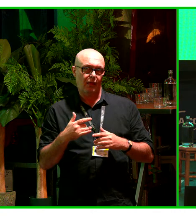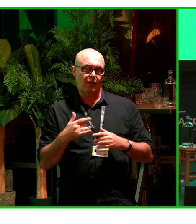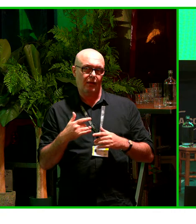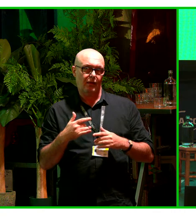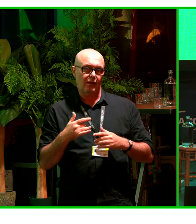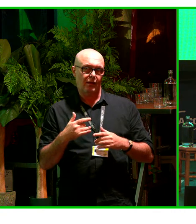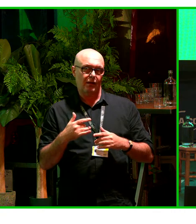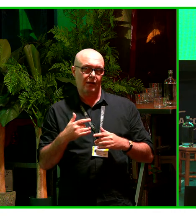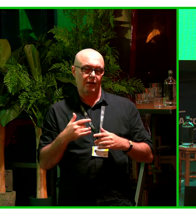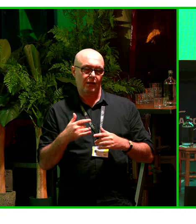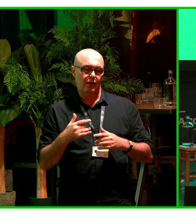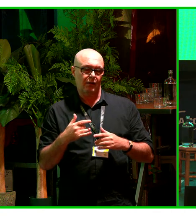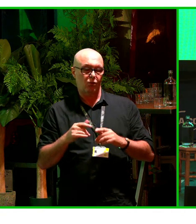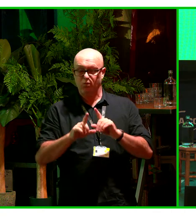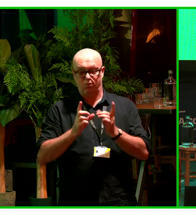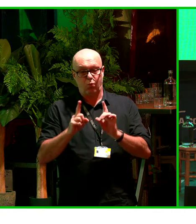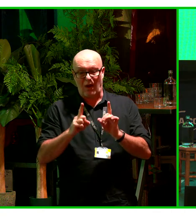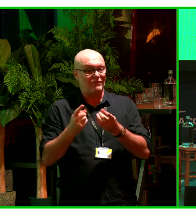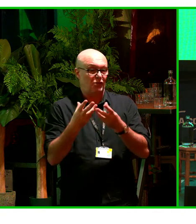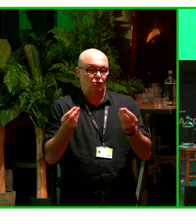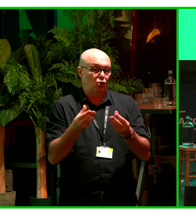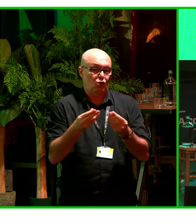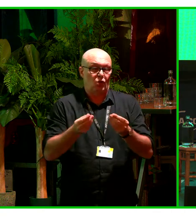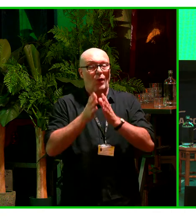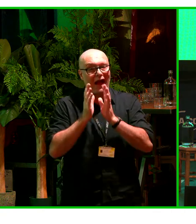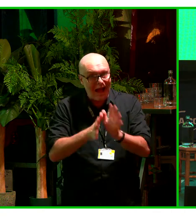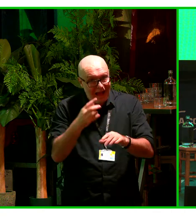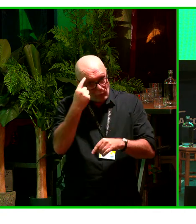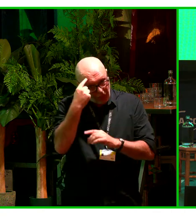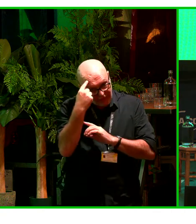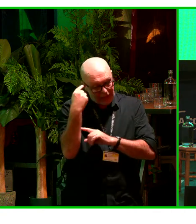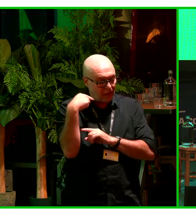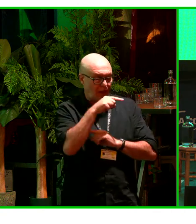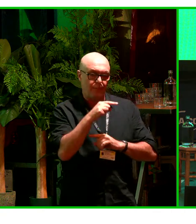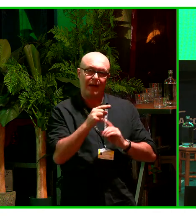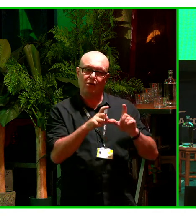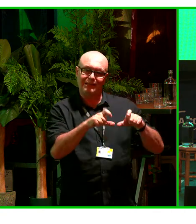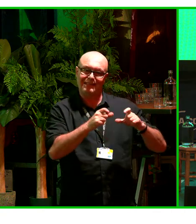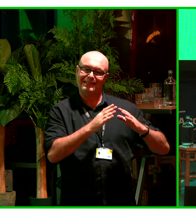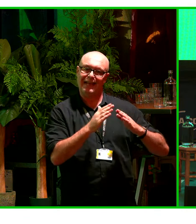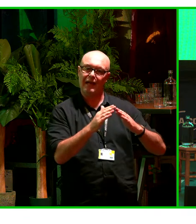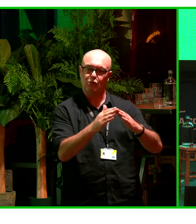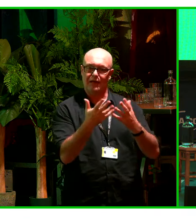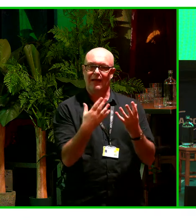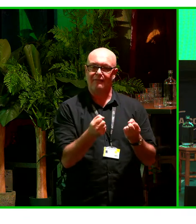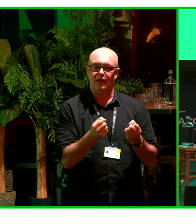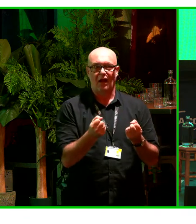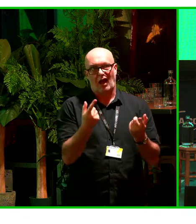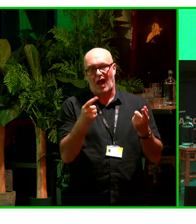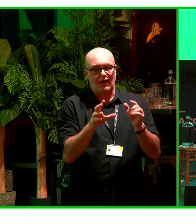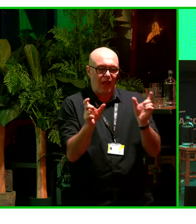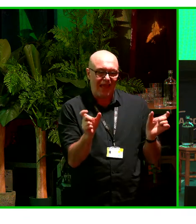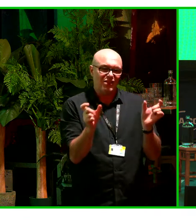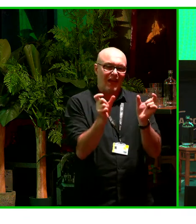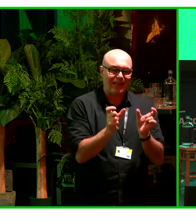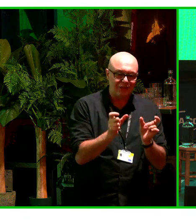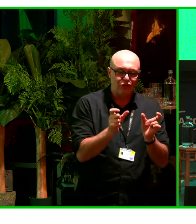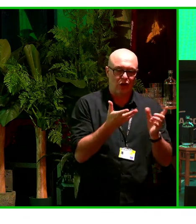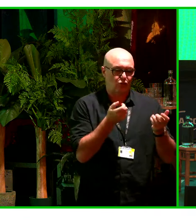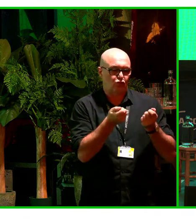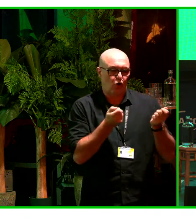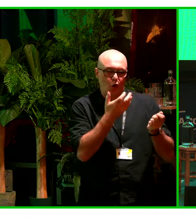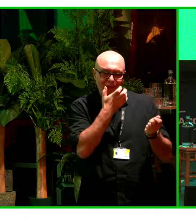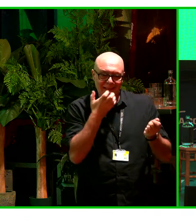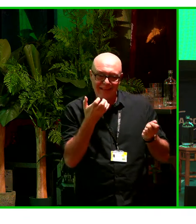existing housing stock, whatever solution we have in terms of insulation, in terms of better controls, in terms of understanding ways of perhaps